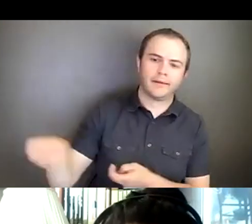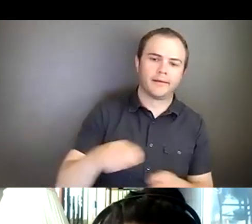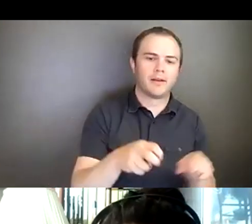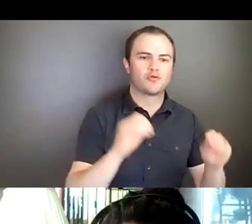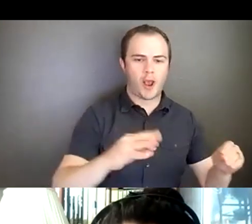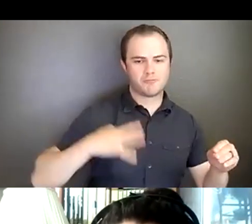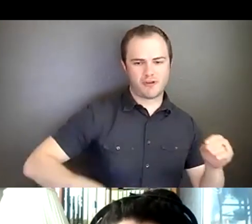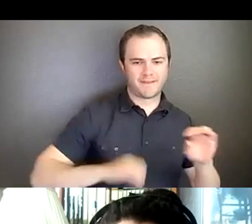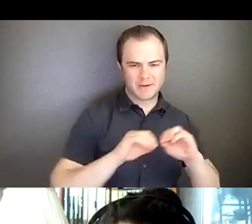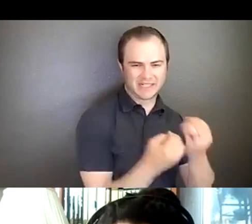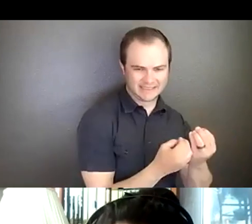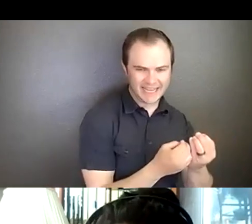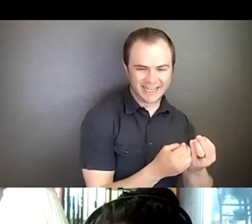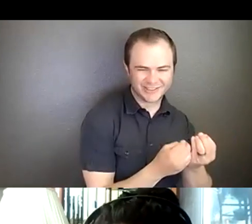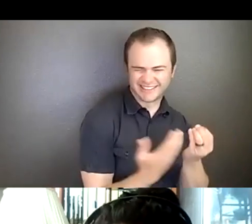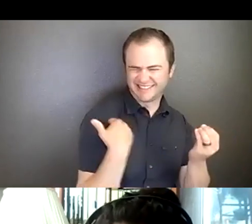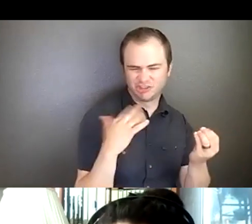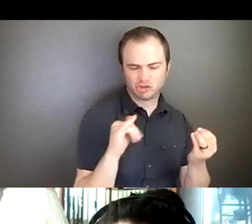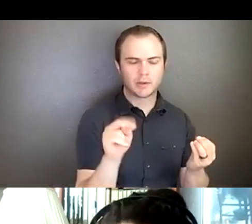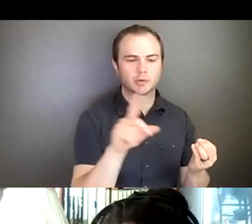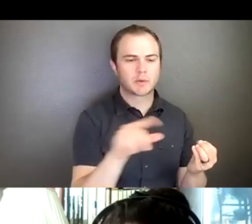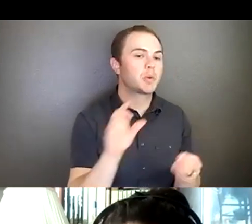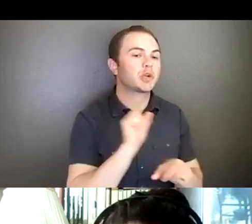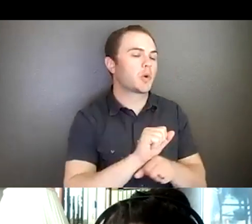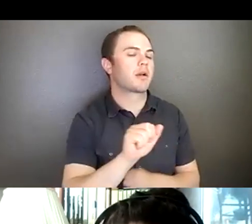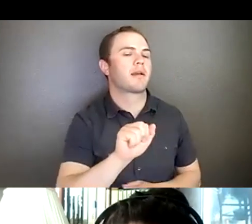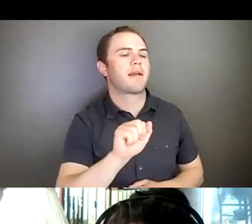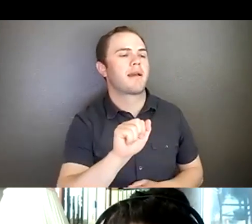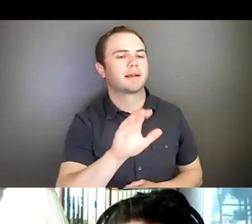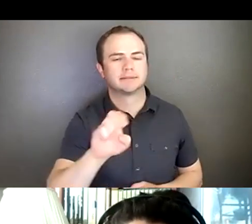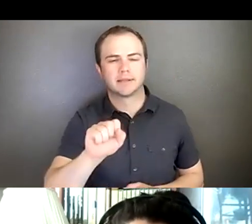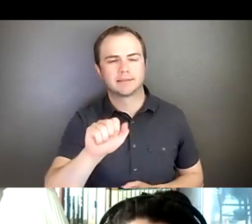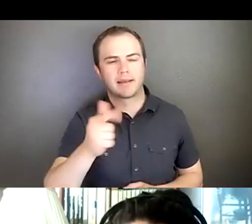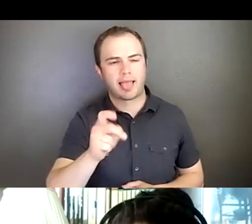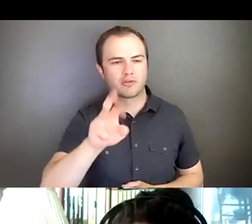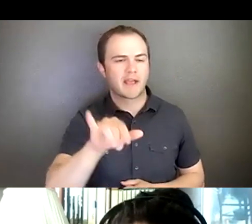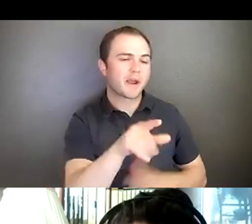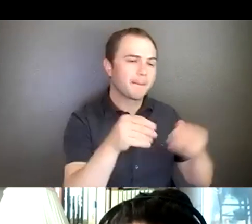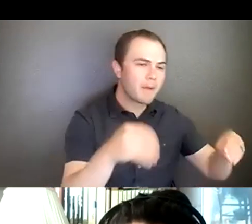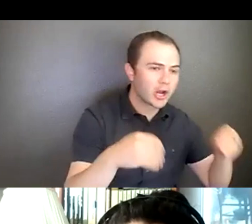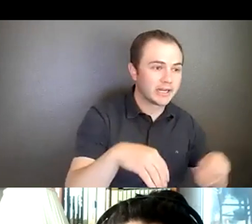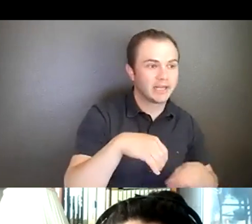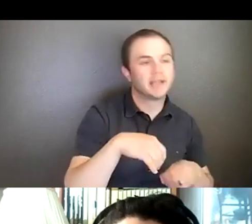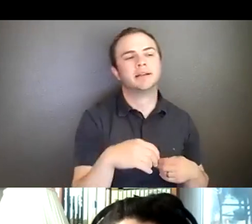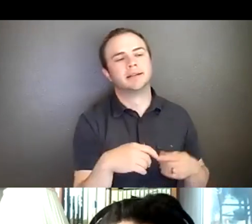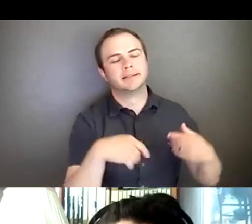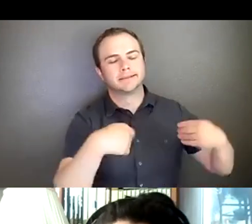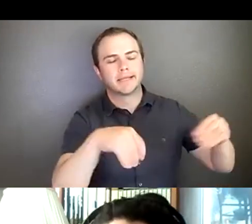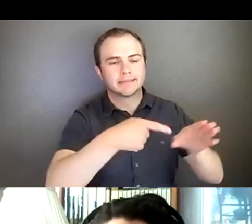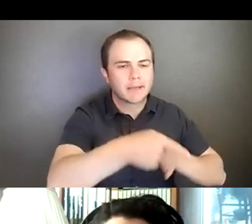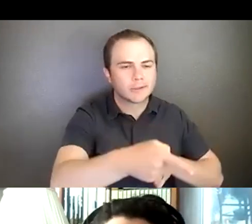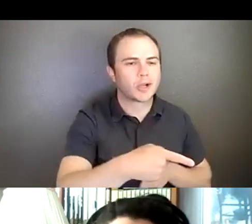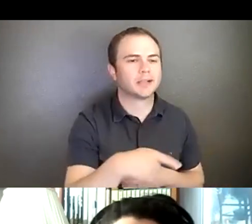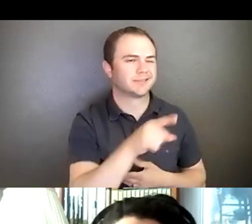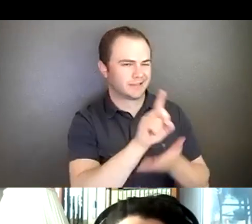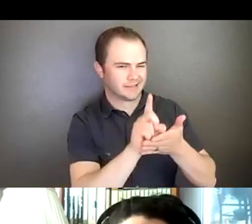of 2020 to work for Access Gallery as their marketing and sales specialist and in-house designer. In her current role, she